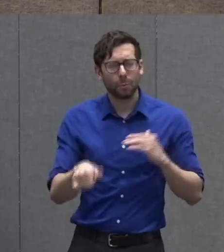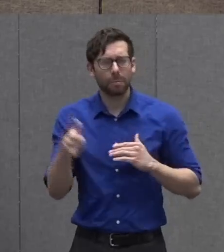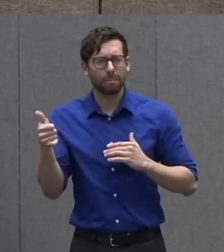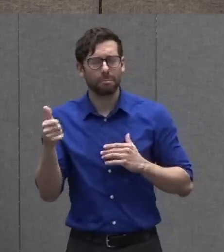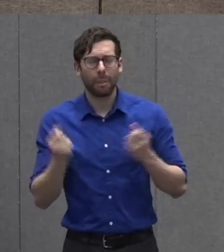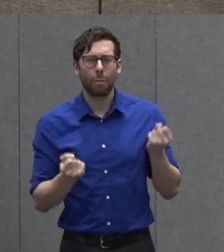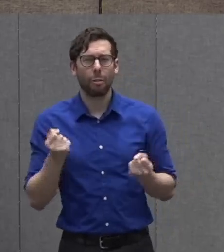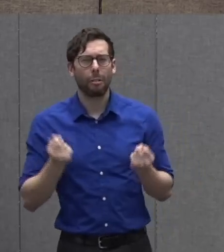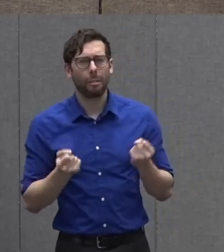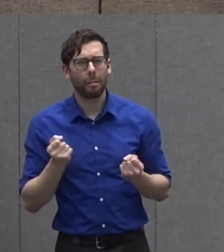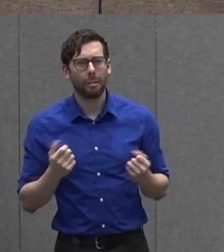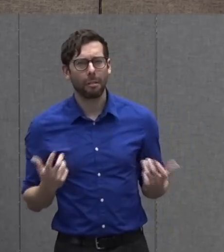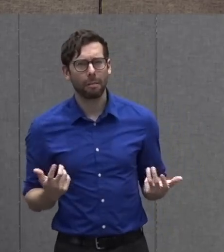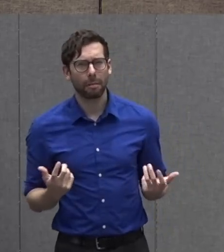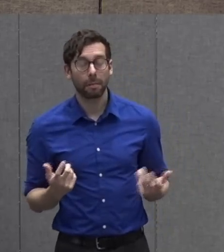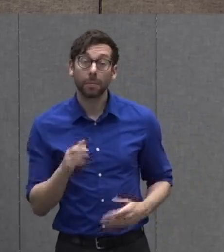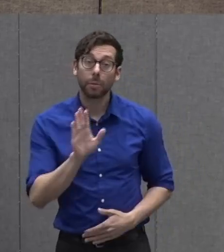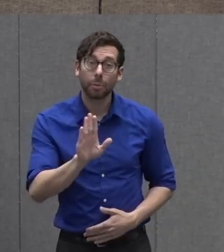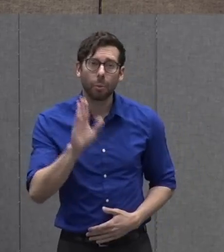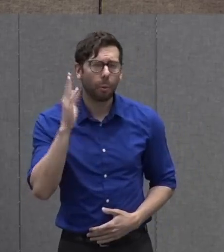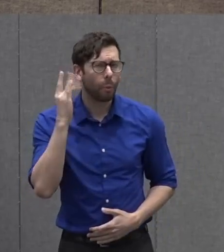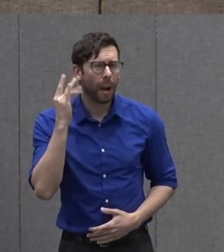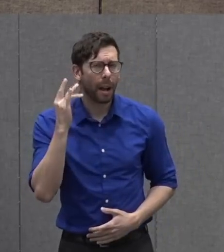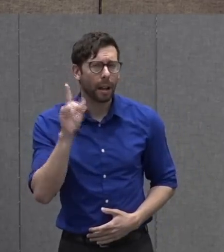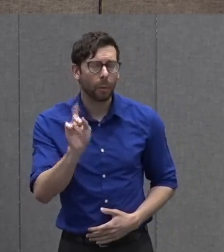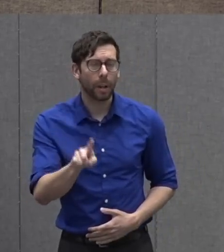What's a why question you have?